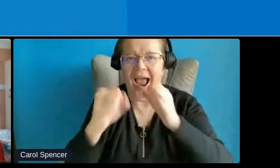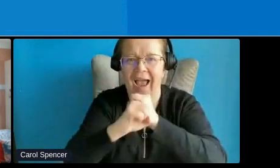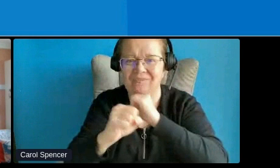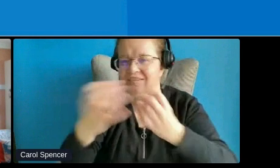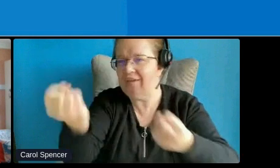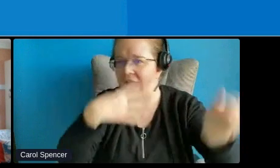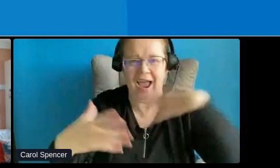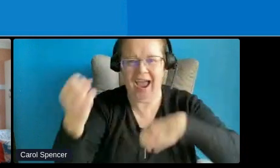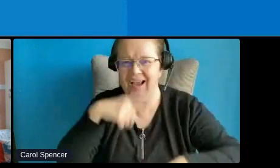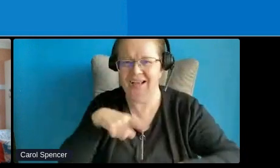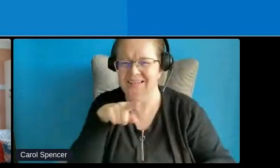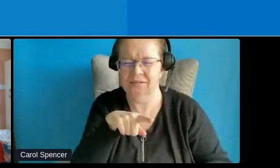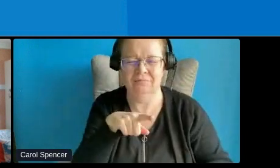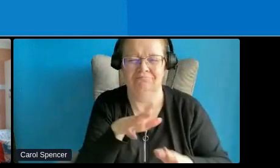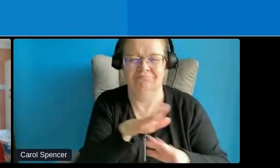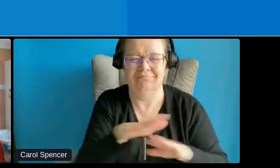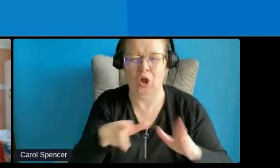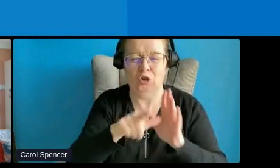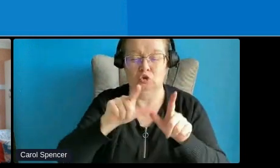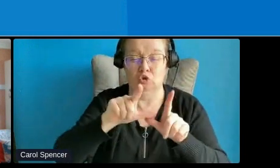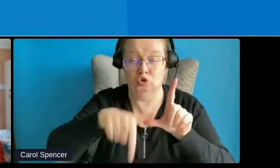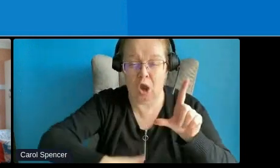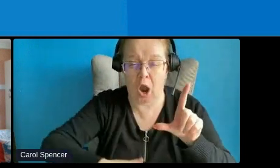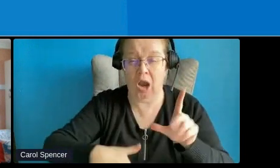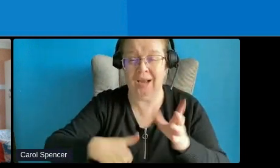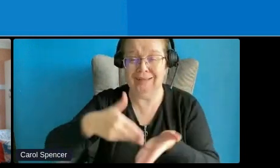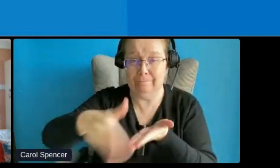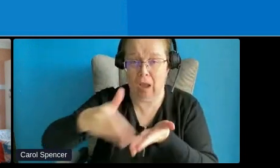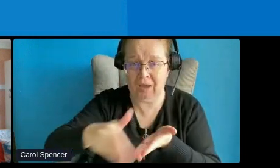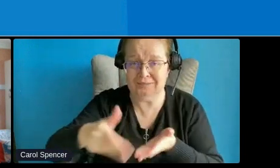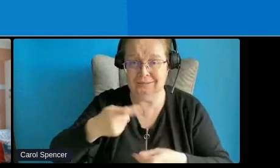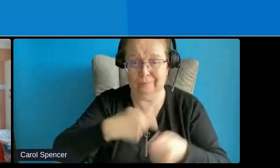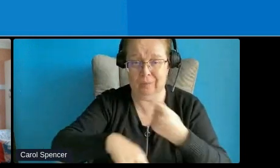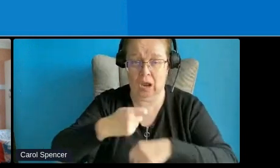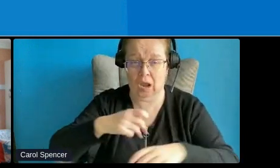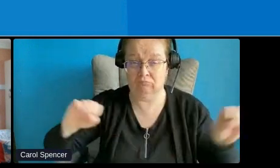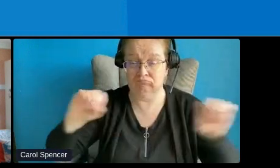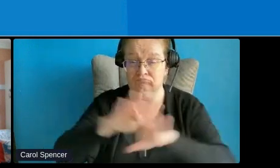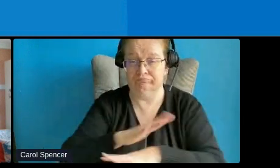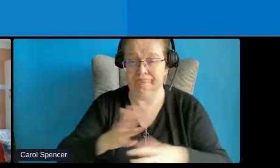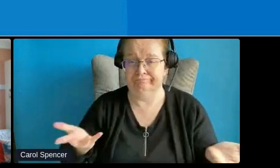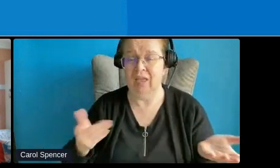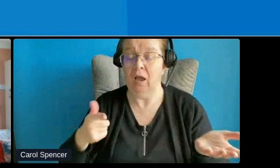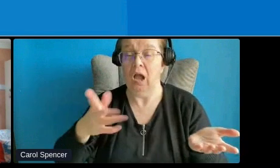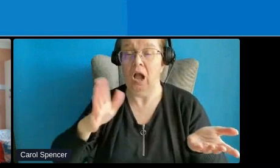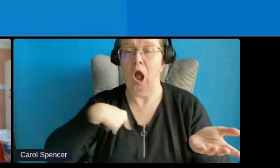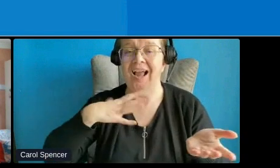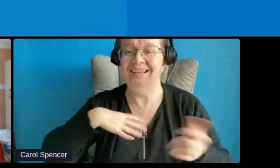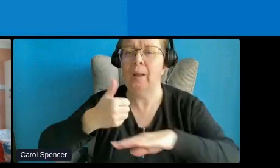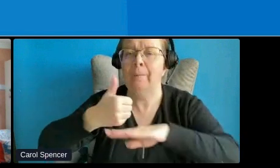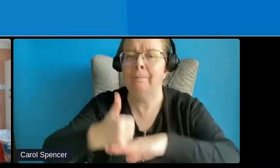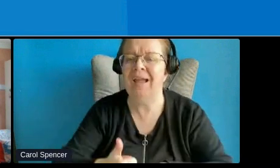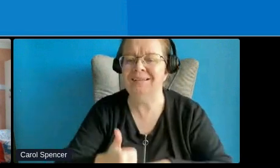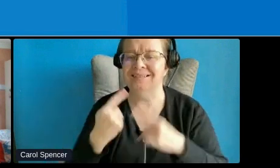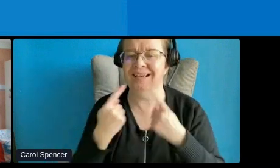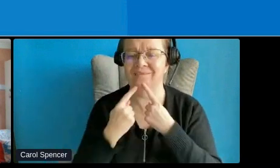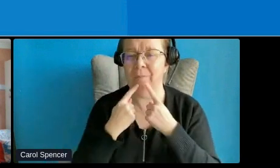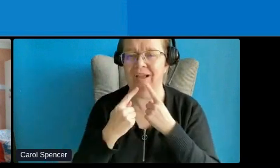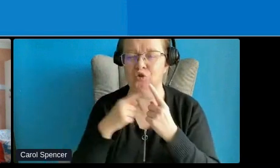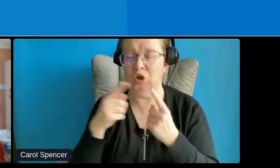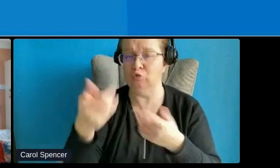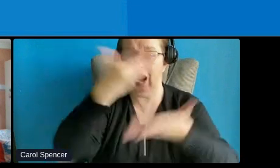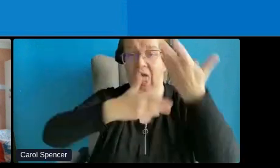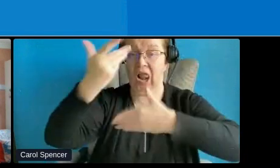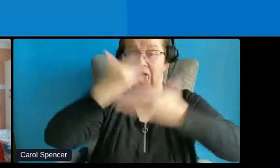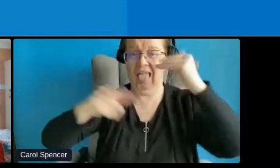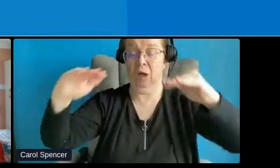simple facts overshadowed by jargon and marketing creativity, which confusing when needing basic information. I think we talked about this a bit the other day about